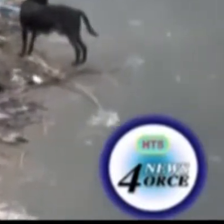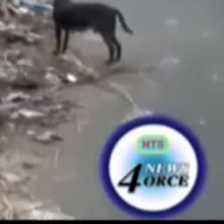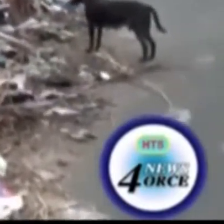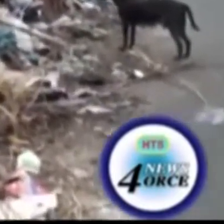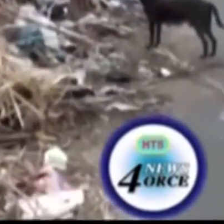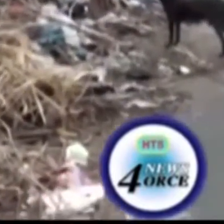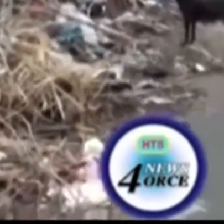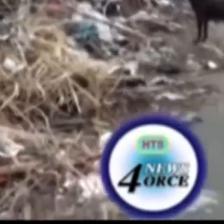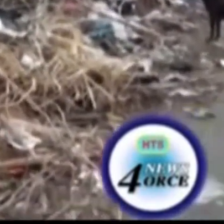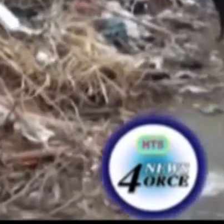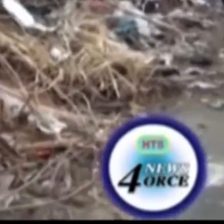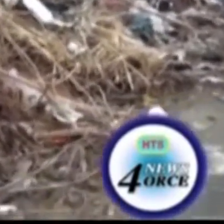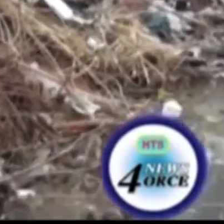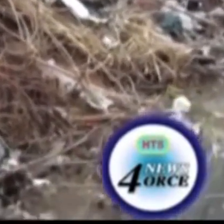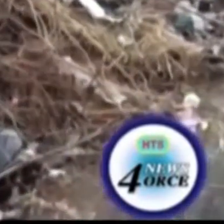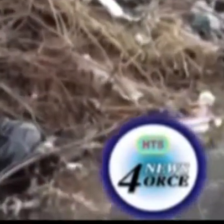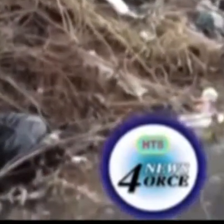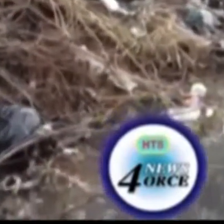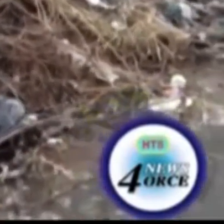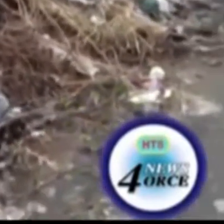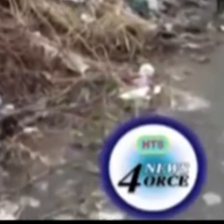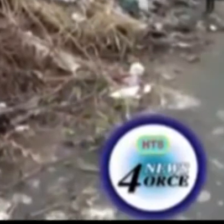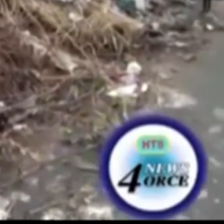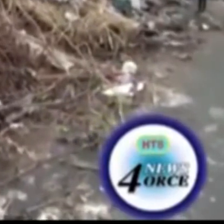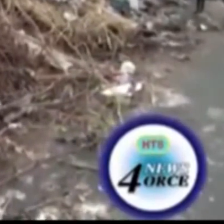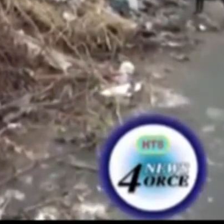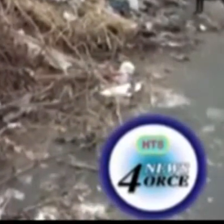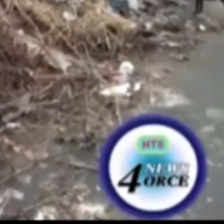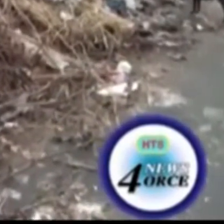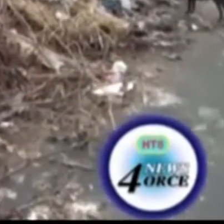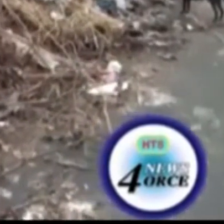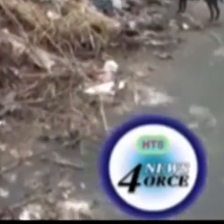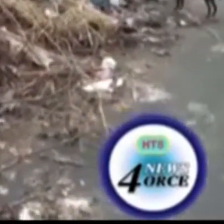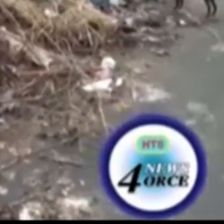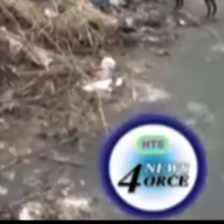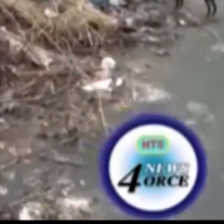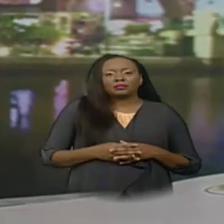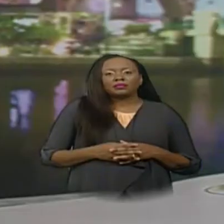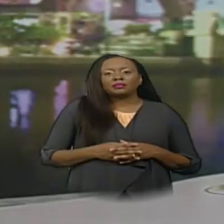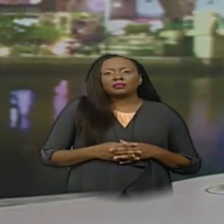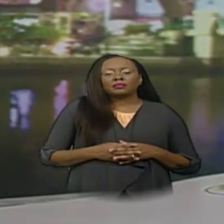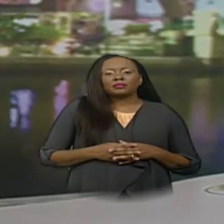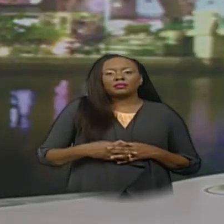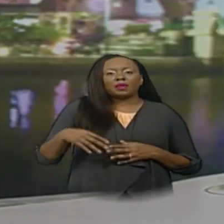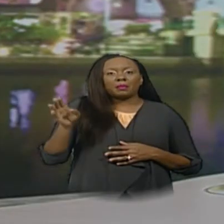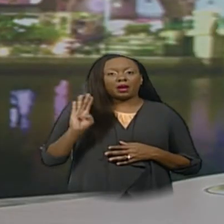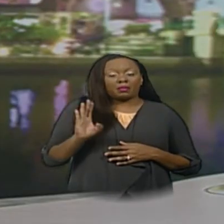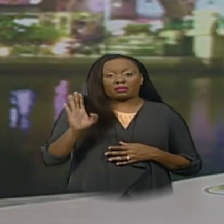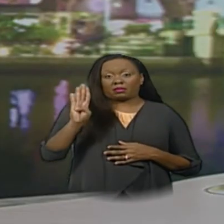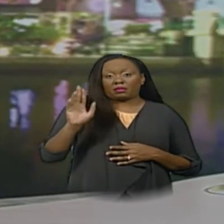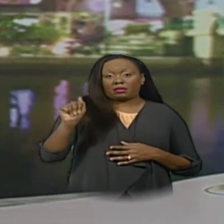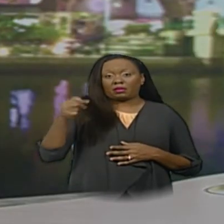improper waste disposal are problems in the area, but say the entire community is suffering. The government of